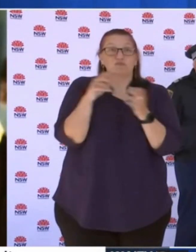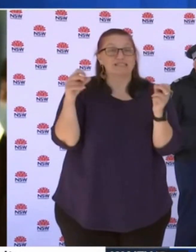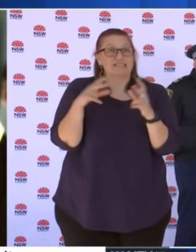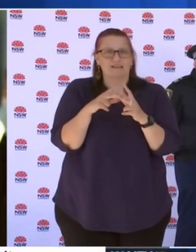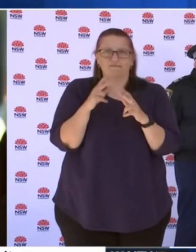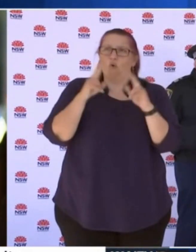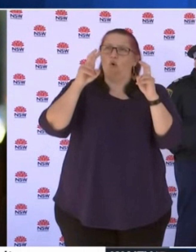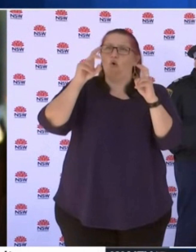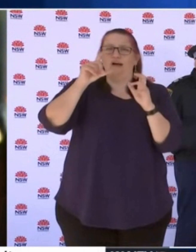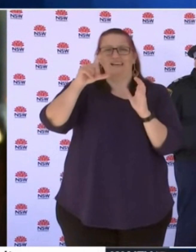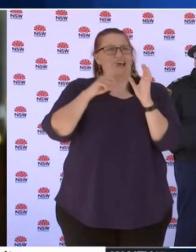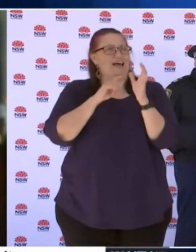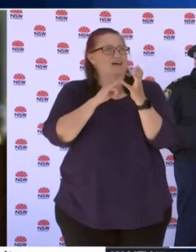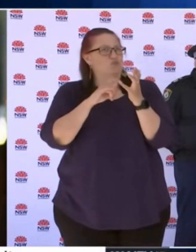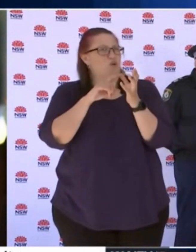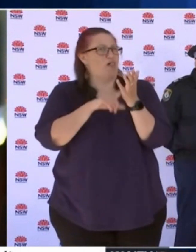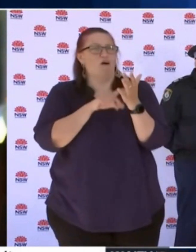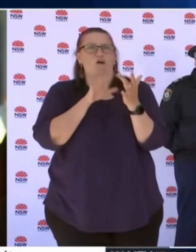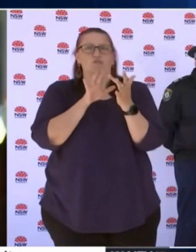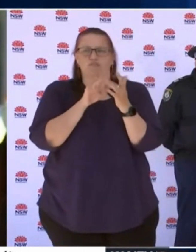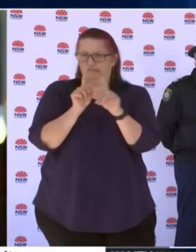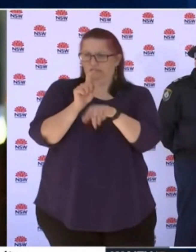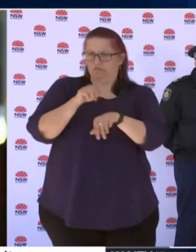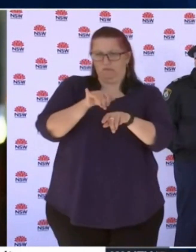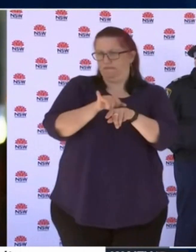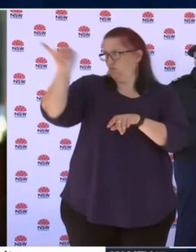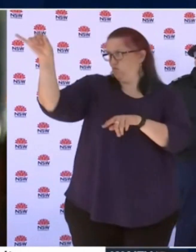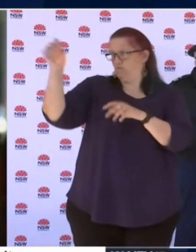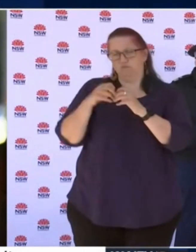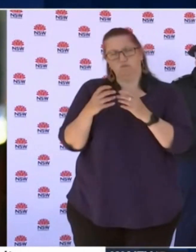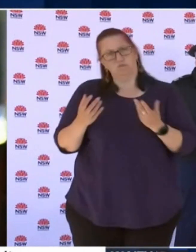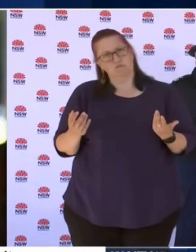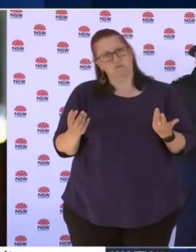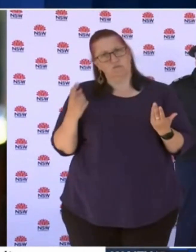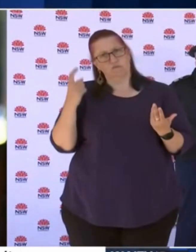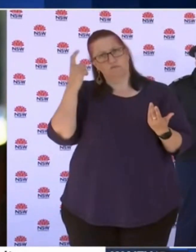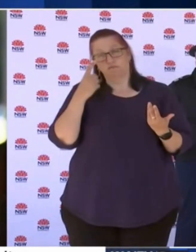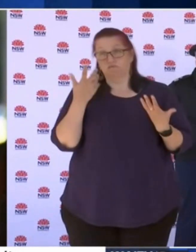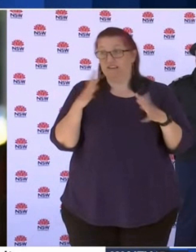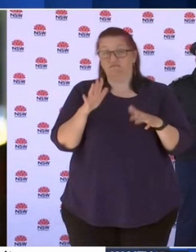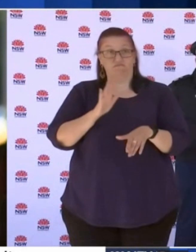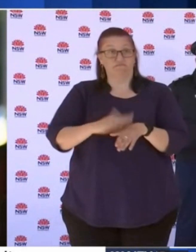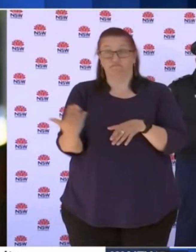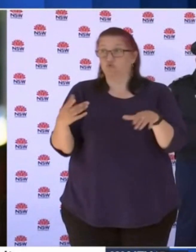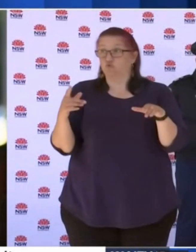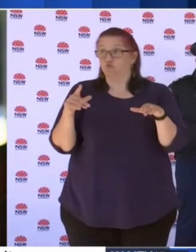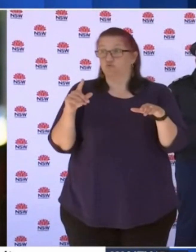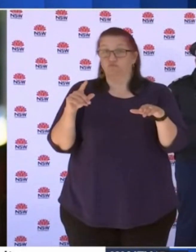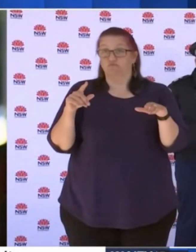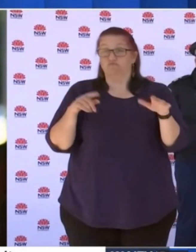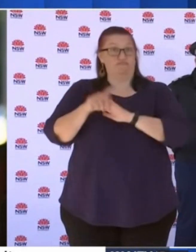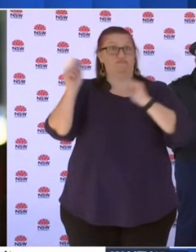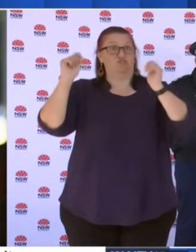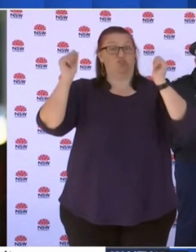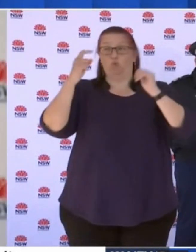casual contact venue around the same time that passenger went through the airport. Has the horse bolted? Why are those settings been changed? Because it's a week